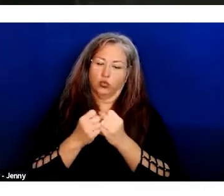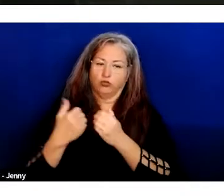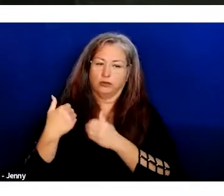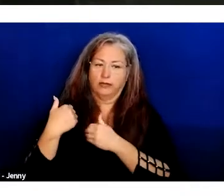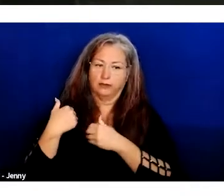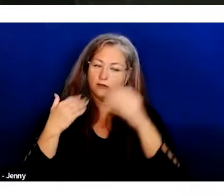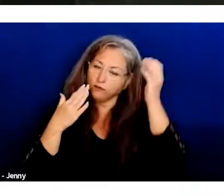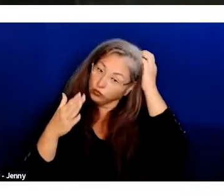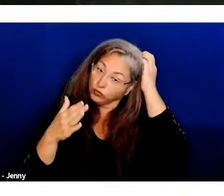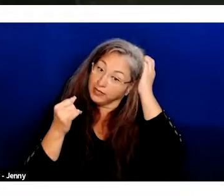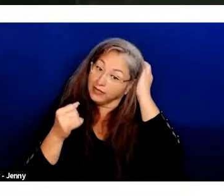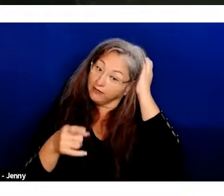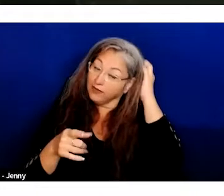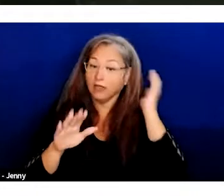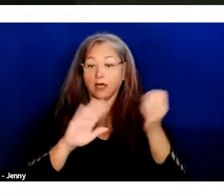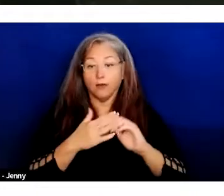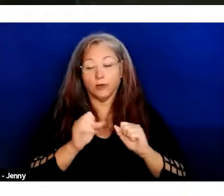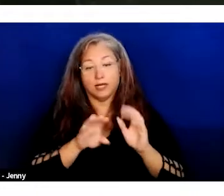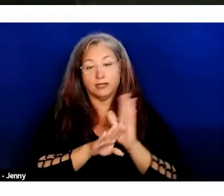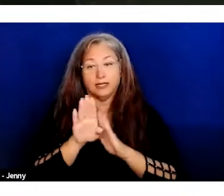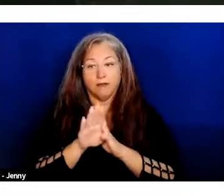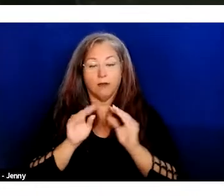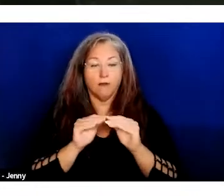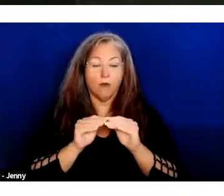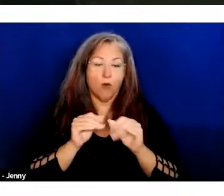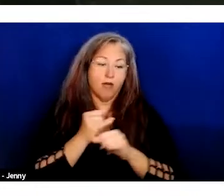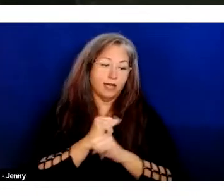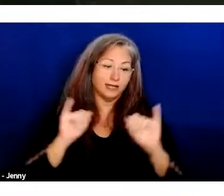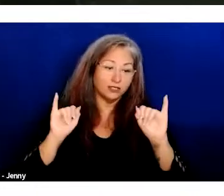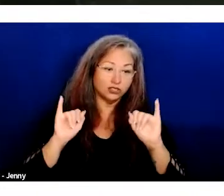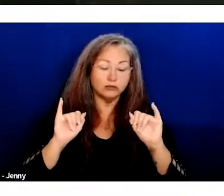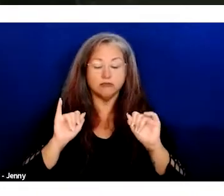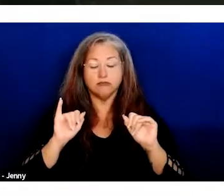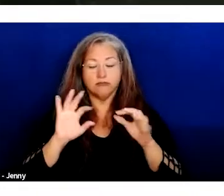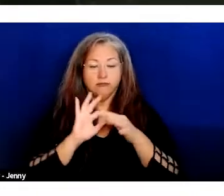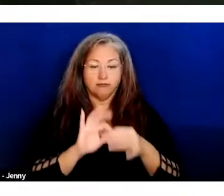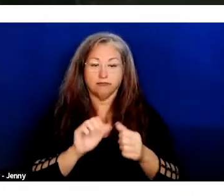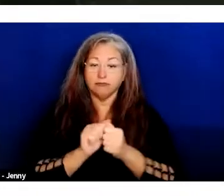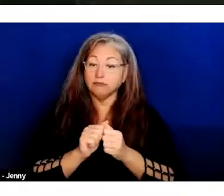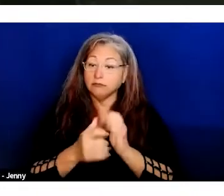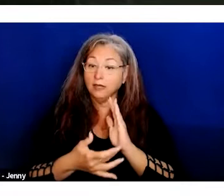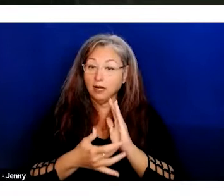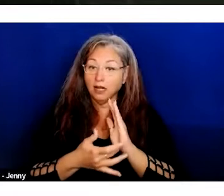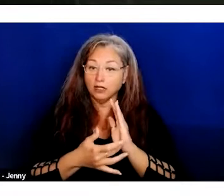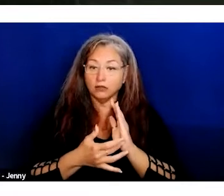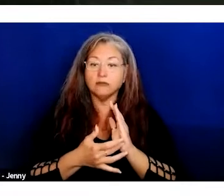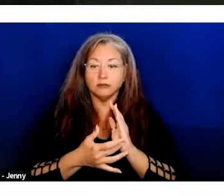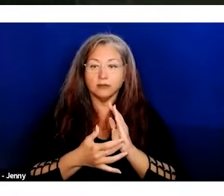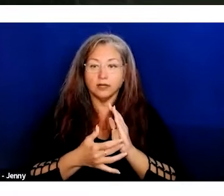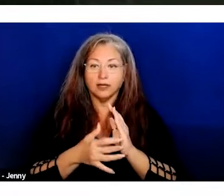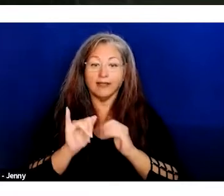believe that if we can help communities develop agency and autonomy as it relates to technology, we'll lower the spread